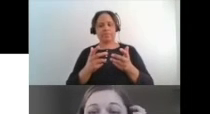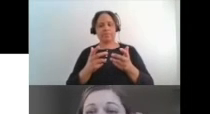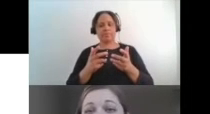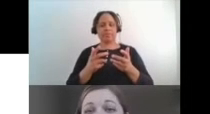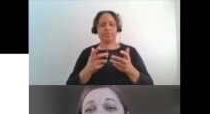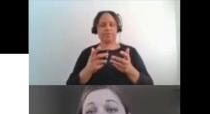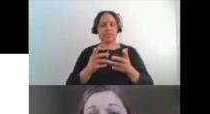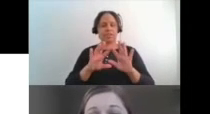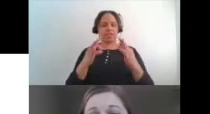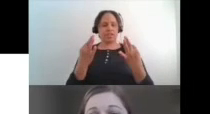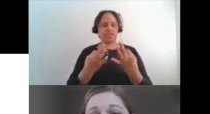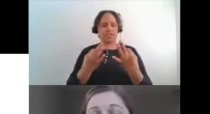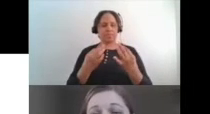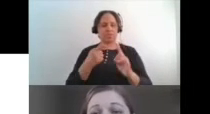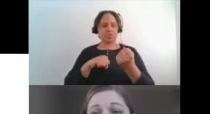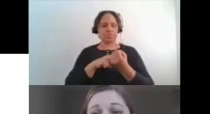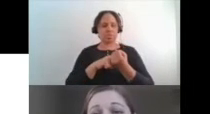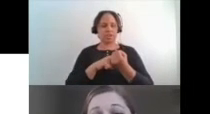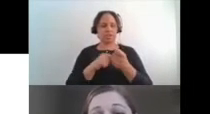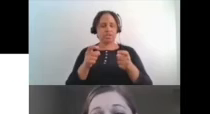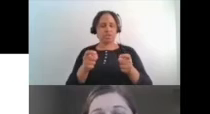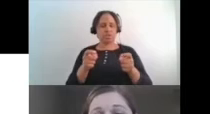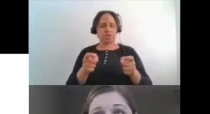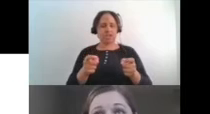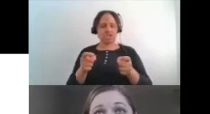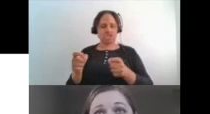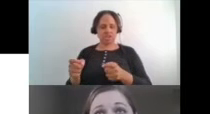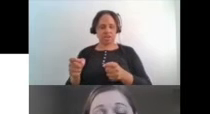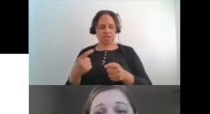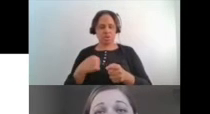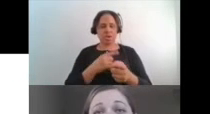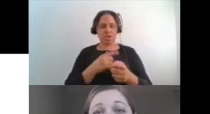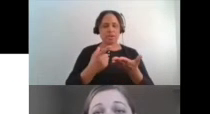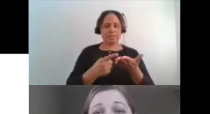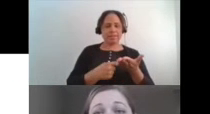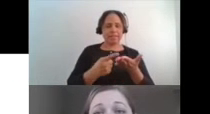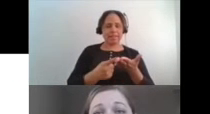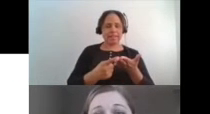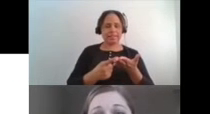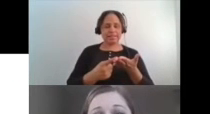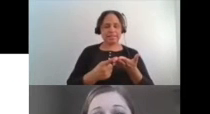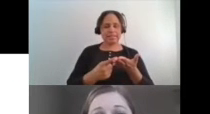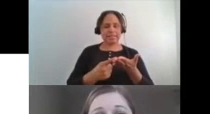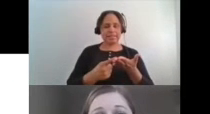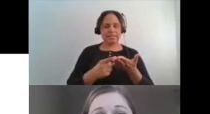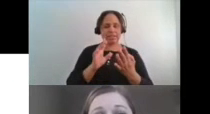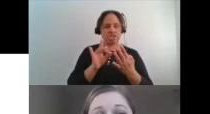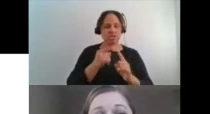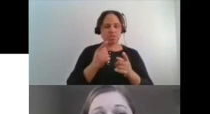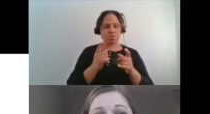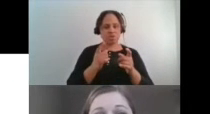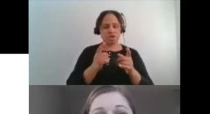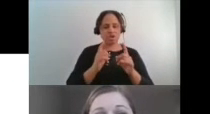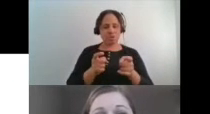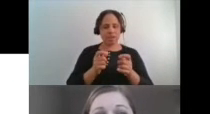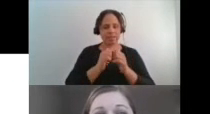family to be supportive of donation. We want you to discuss that choice to donate together. That's really important. And